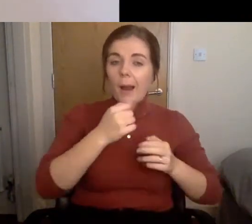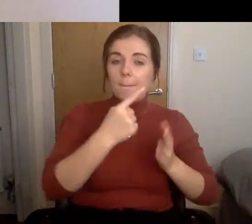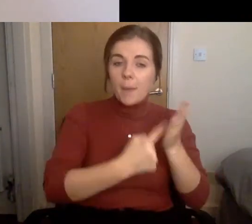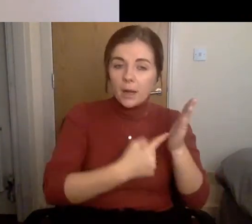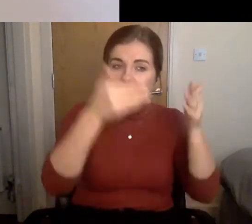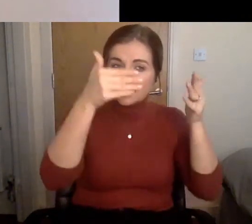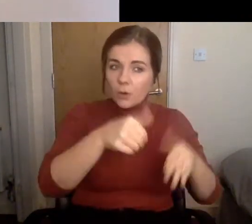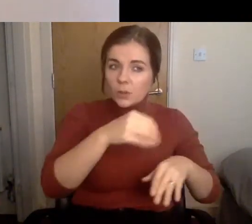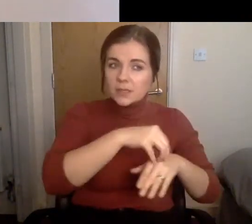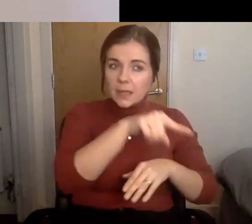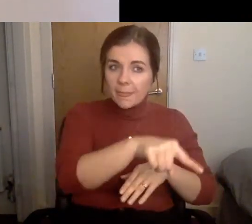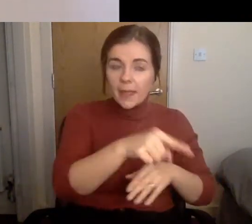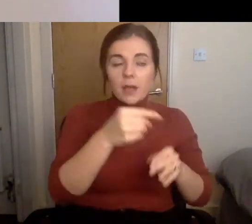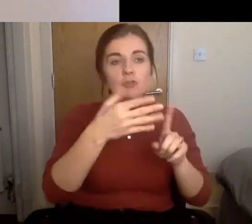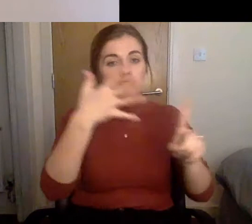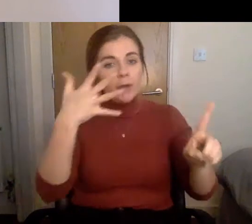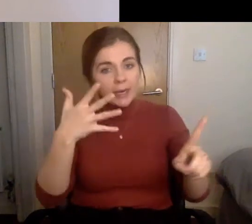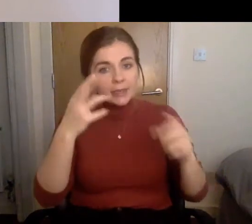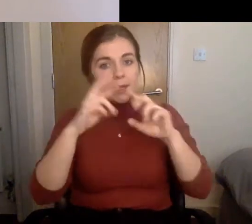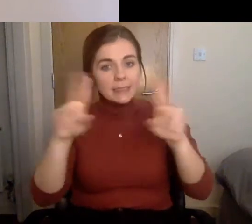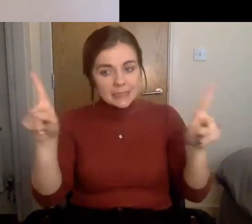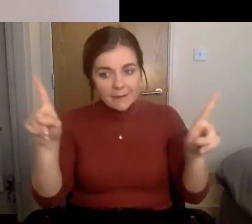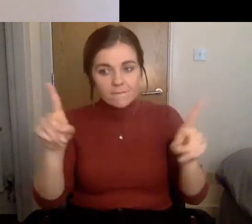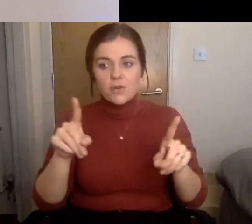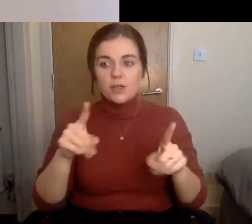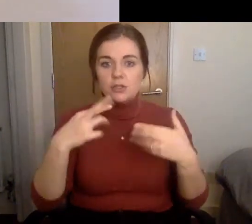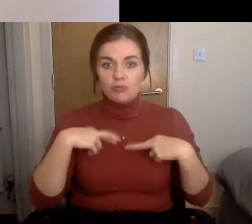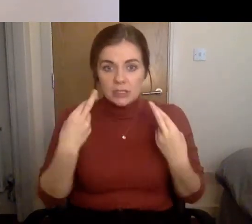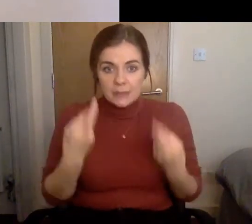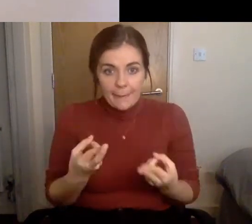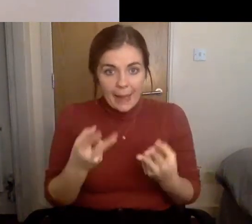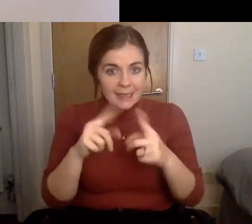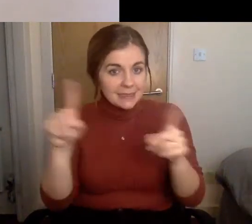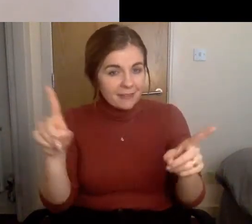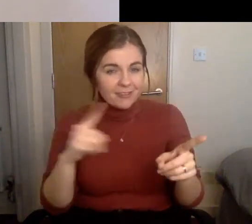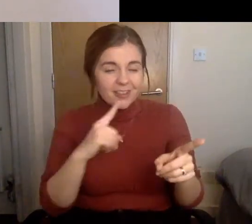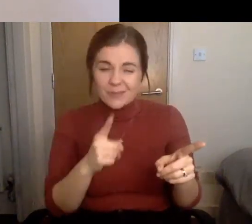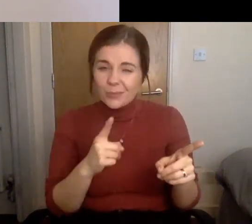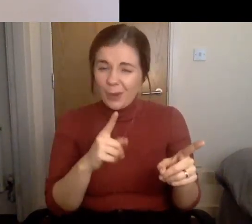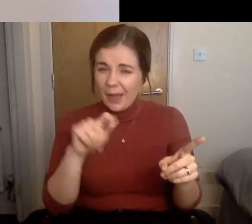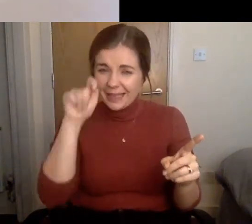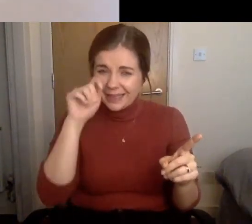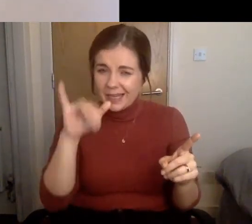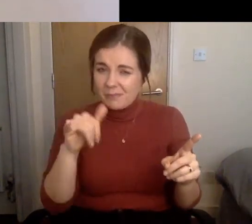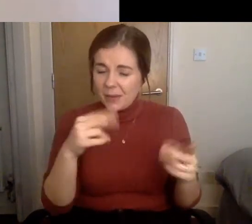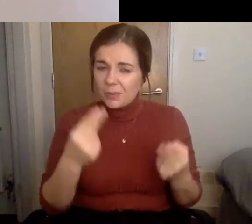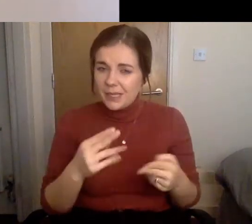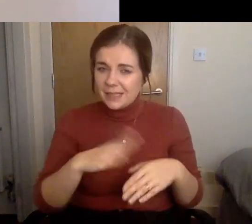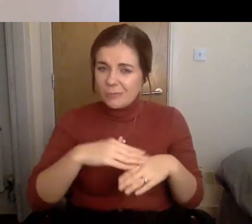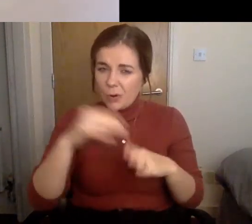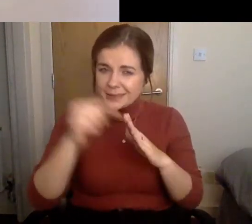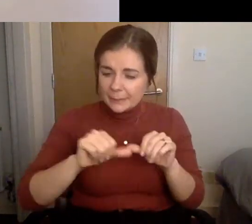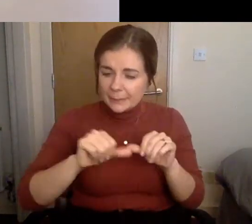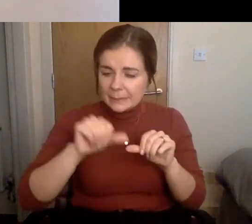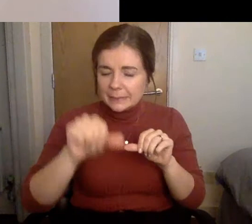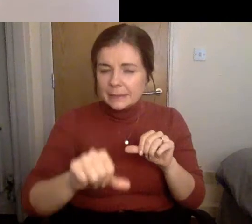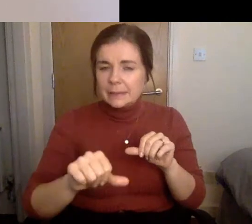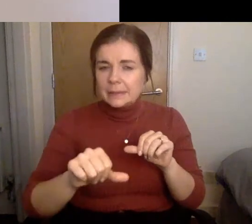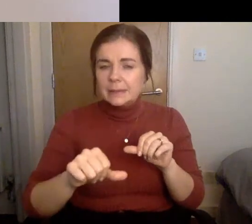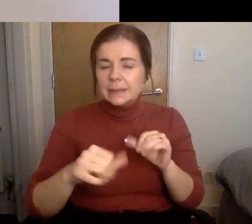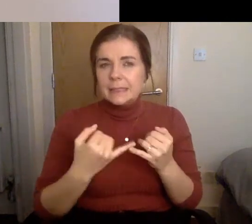recognizing difference, respecting difference. Perhaps though we need to go a little step further just in terms of